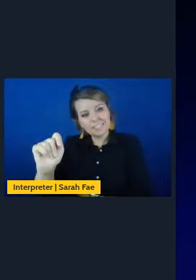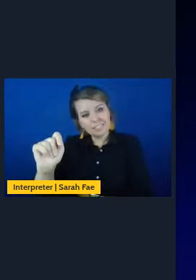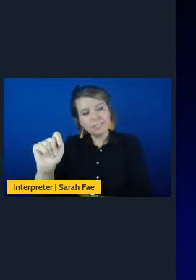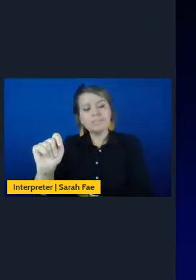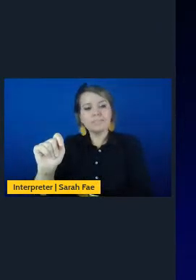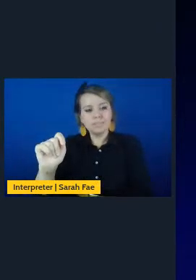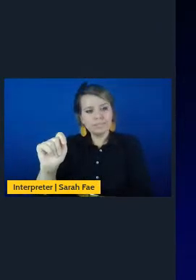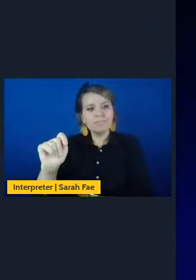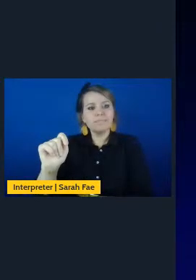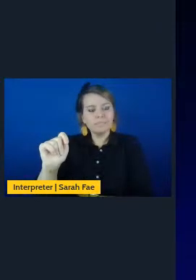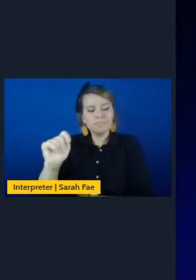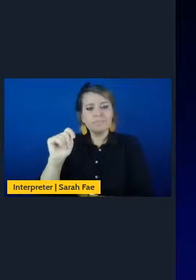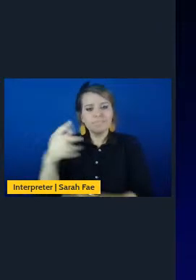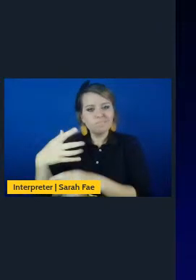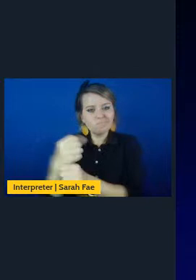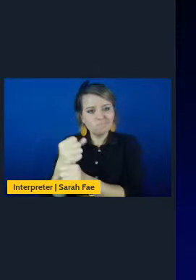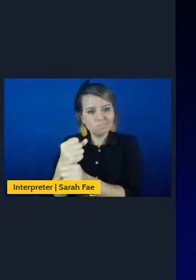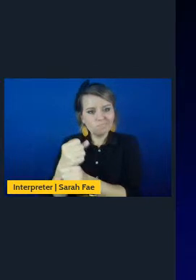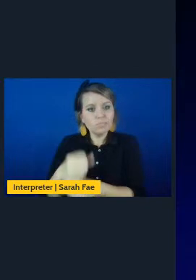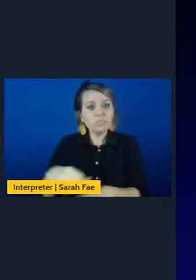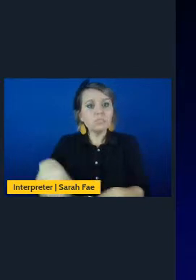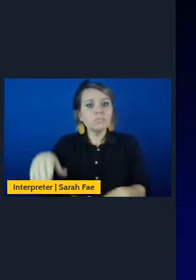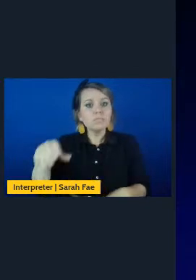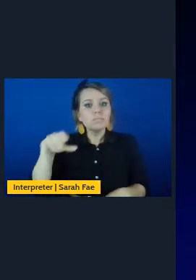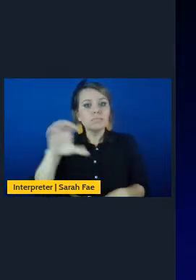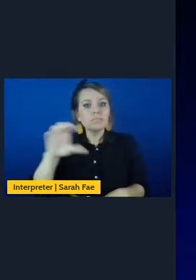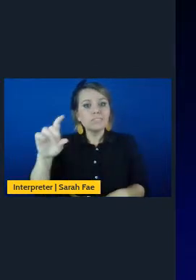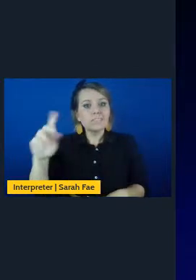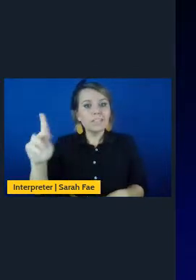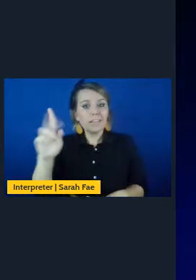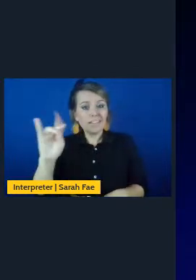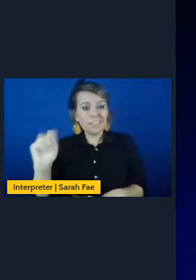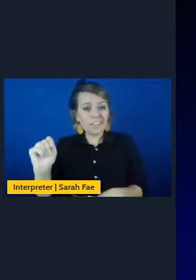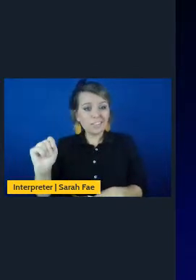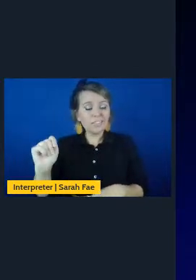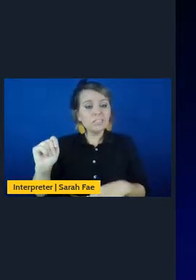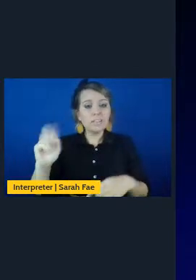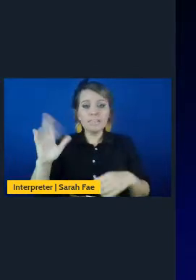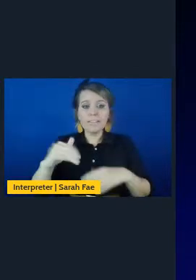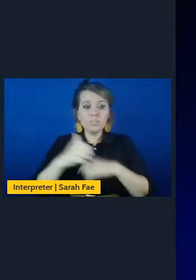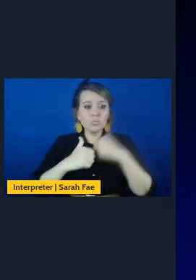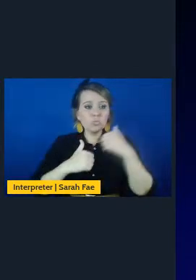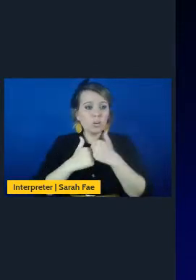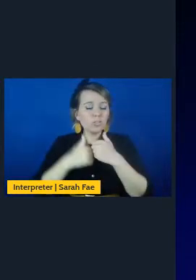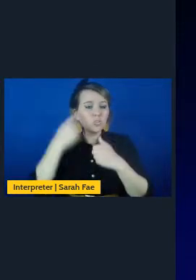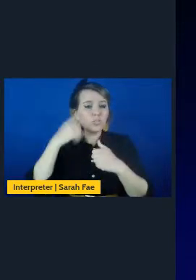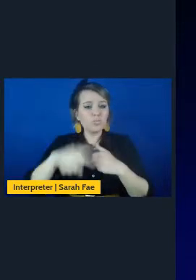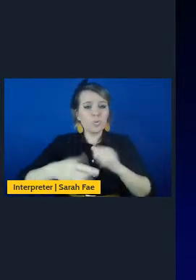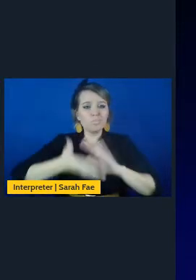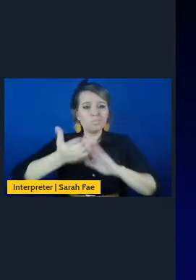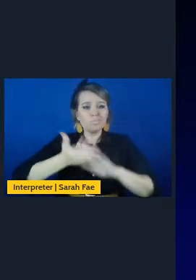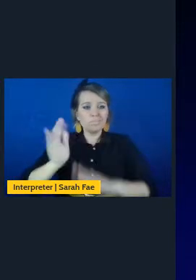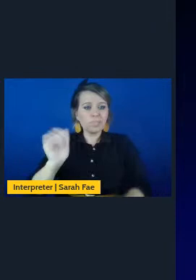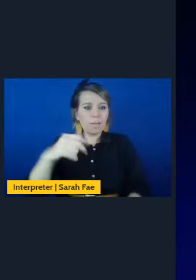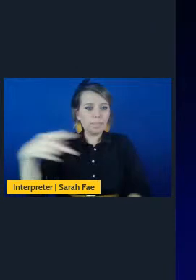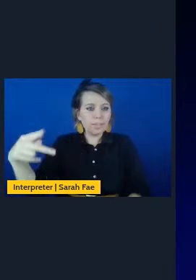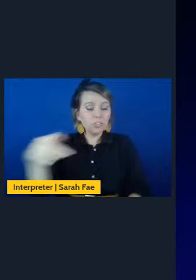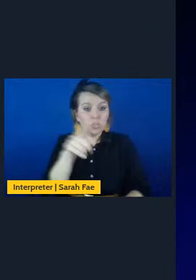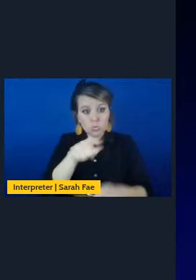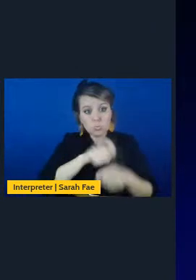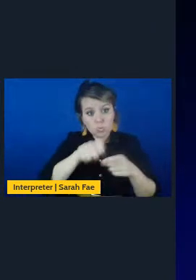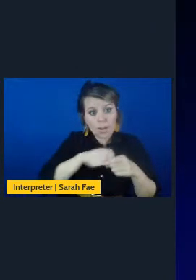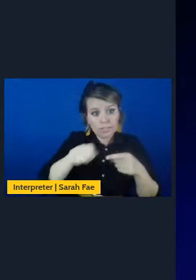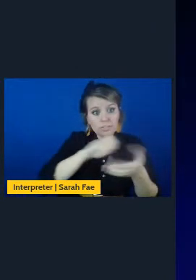embraces this infrastructure is code paradigm for Kubernetes applications. So you write code and then use